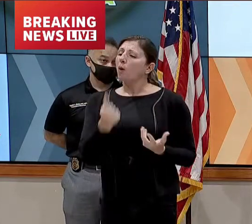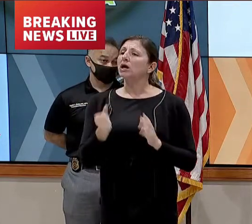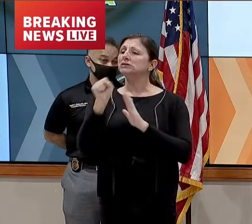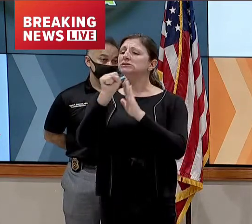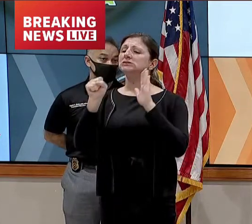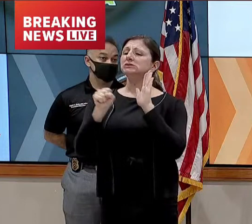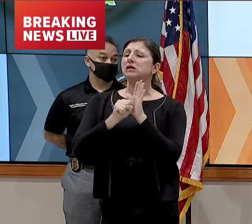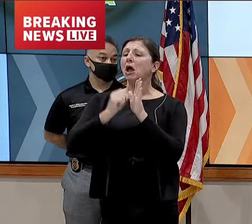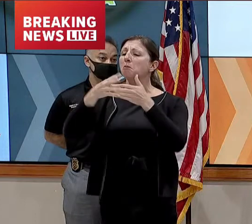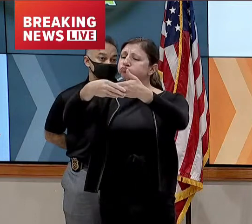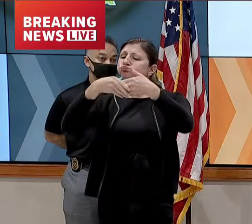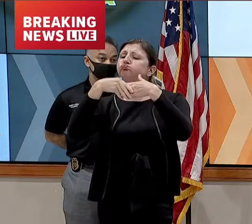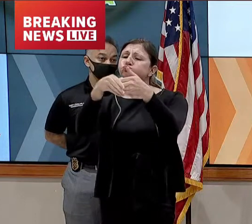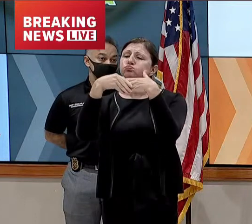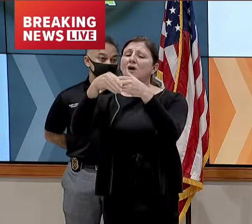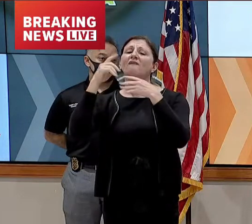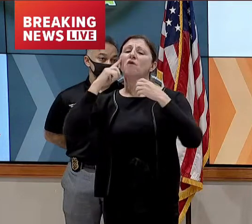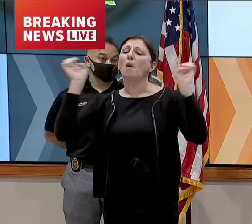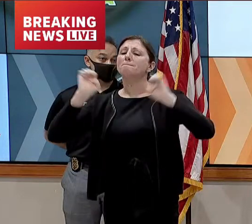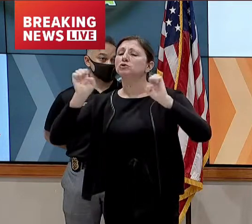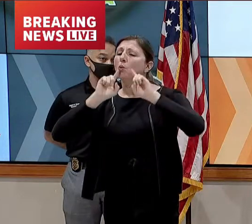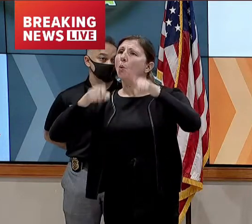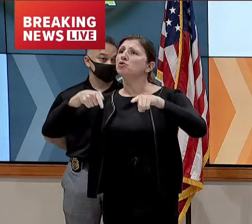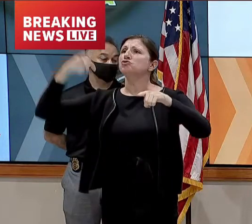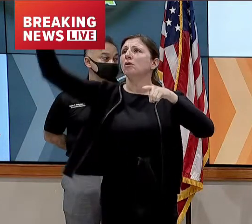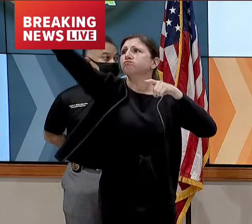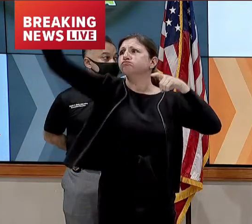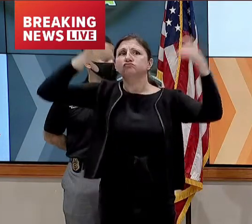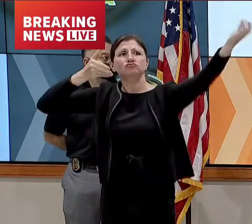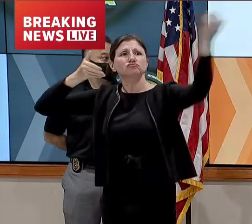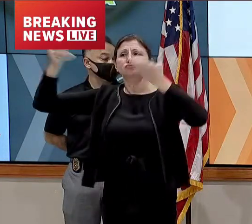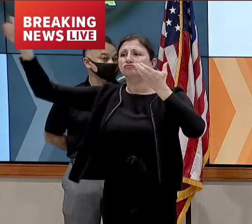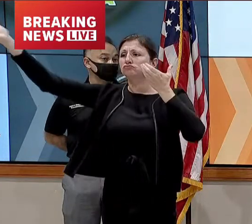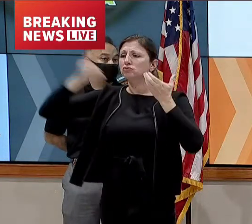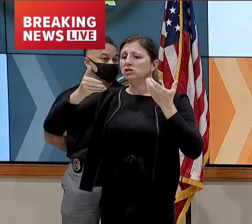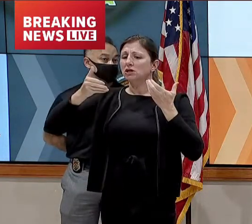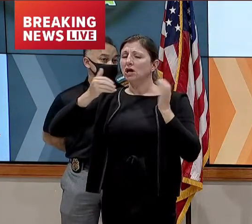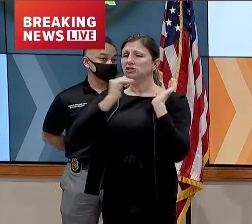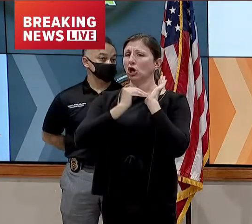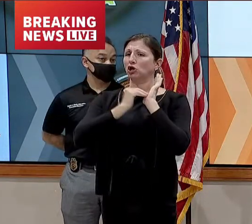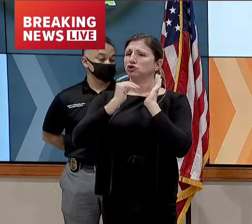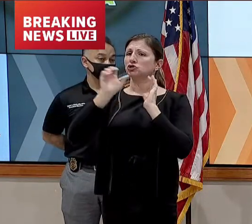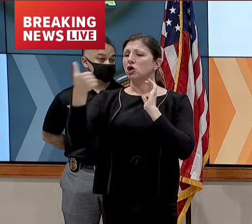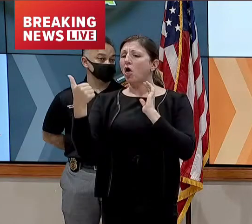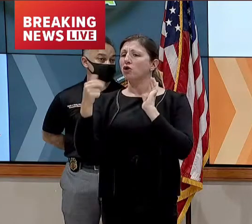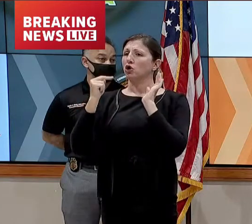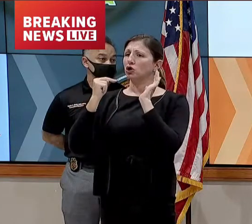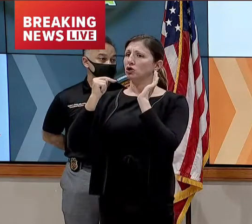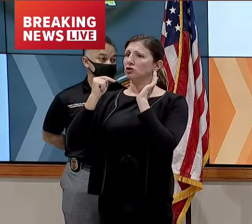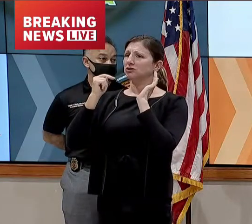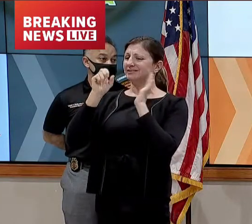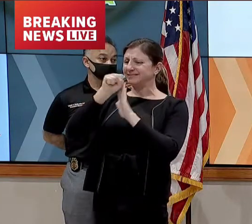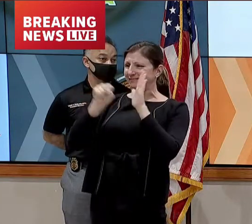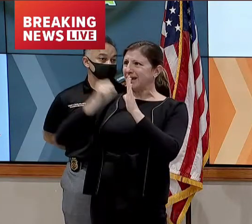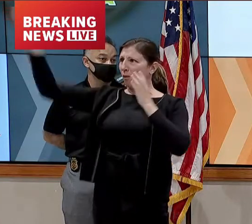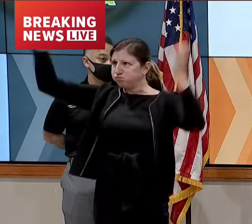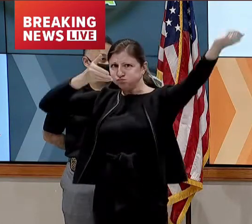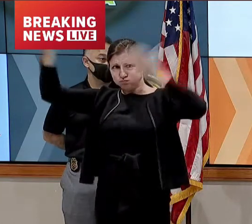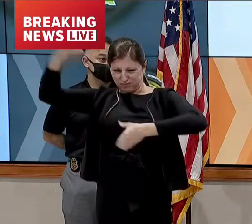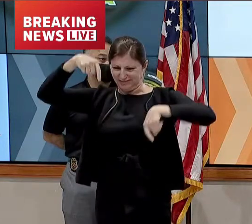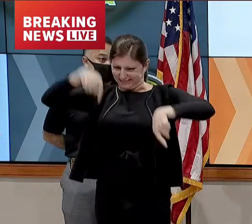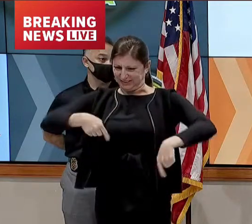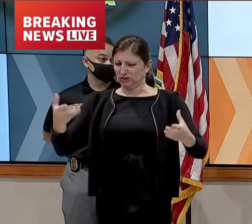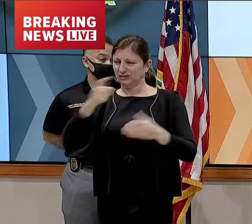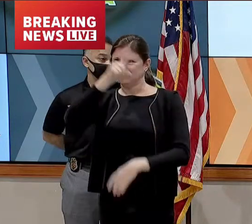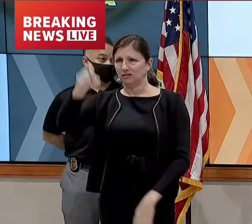the standards under emergency orders and bring personnel licensed in other states into Texas? I'm sure we